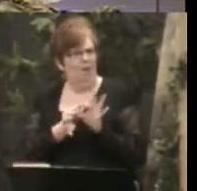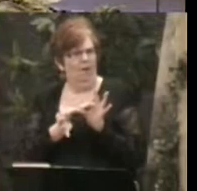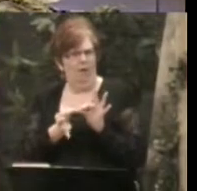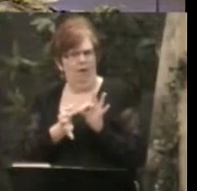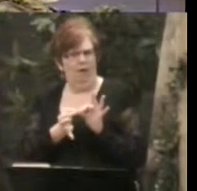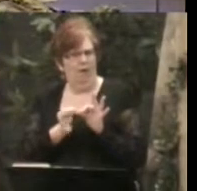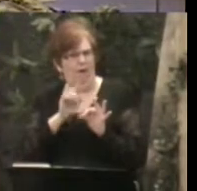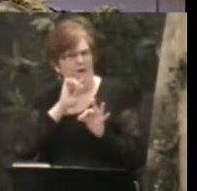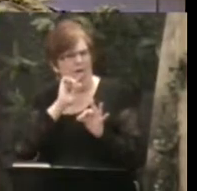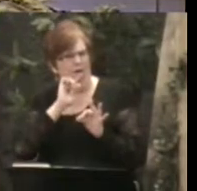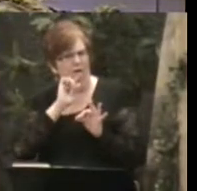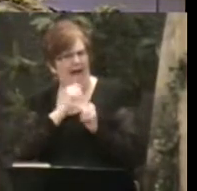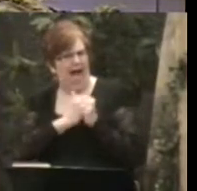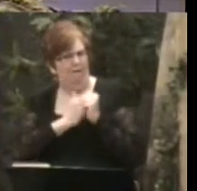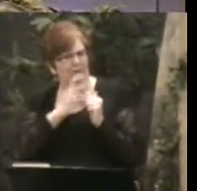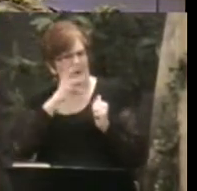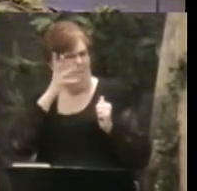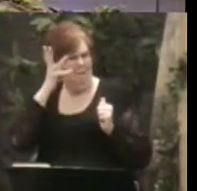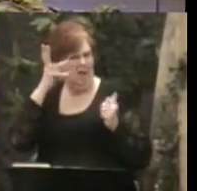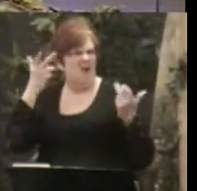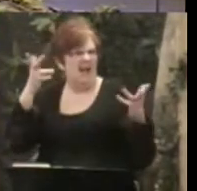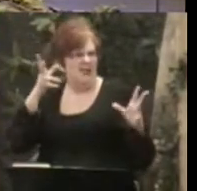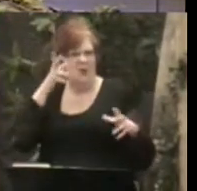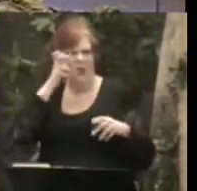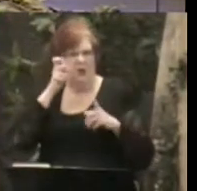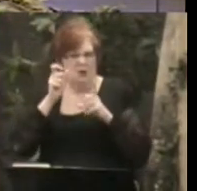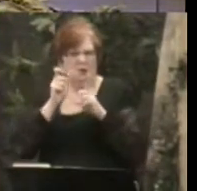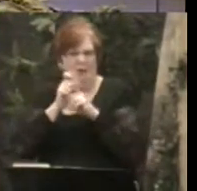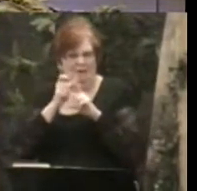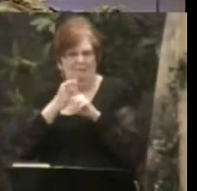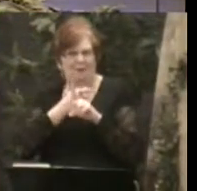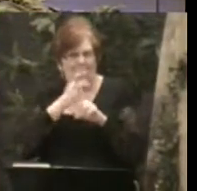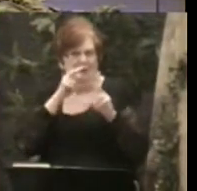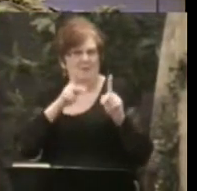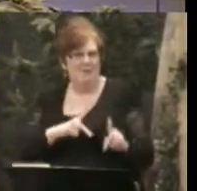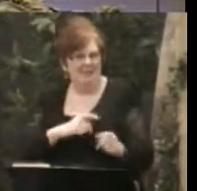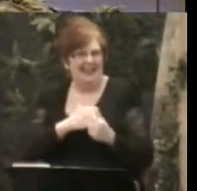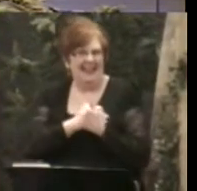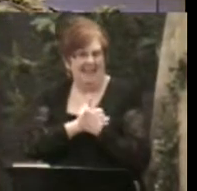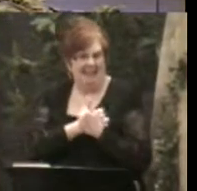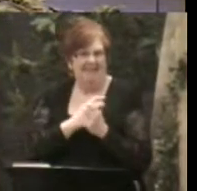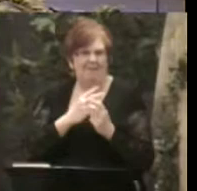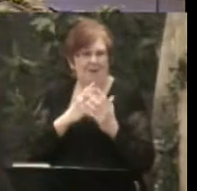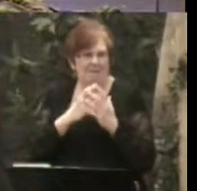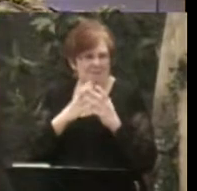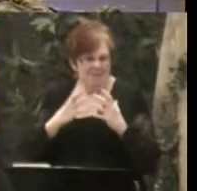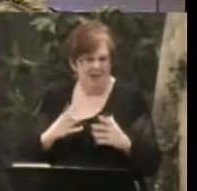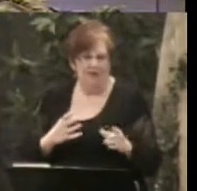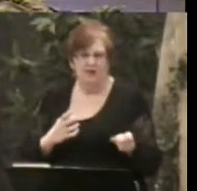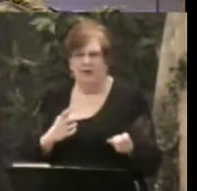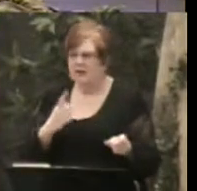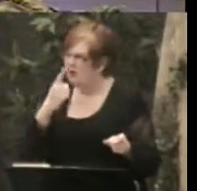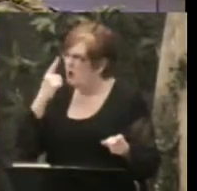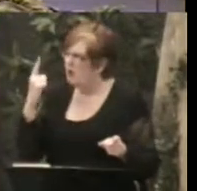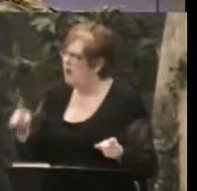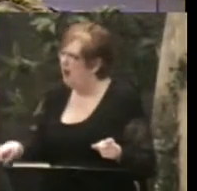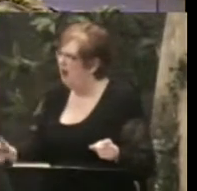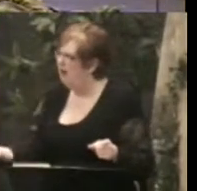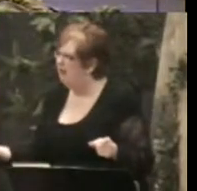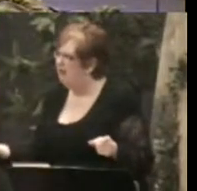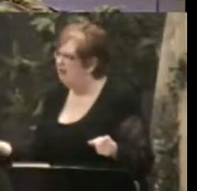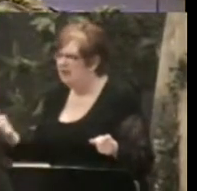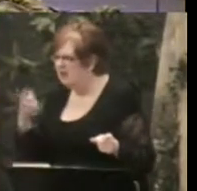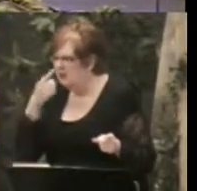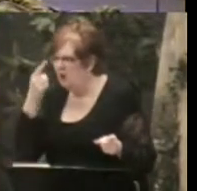Almost every parent has heard those words from someone they love very much. Don't you care? Don't you